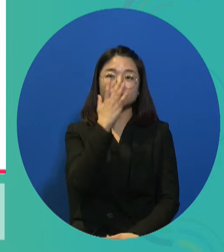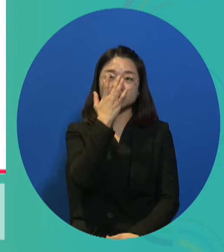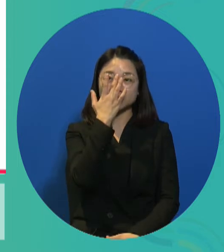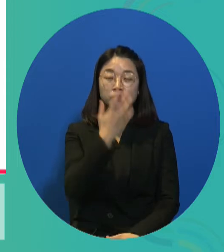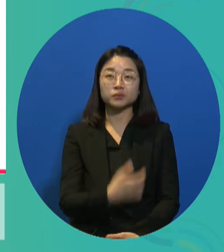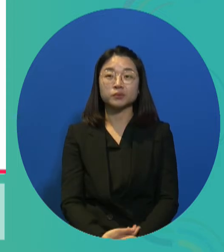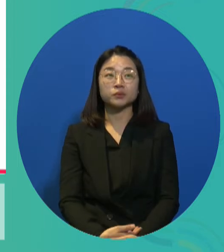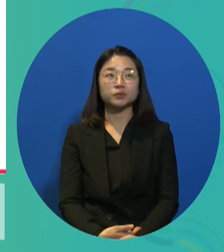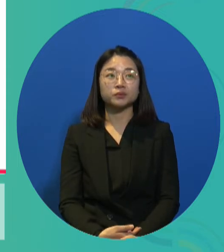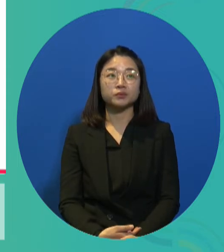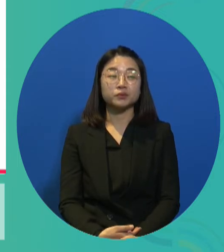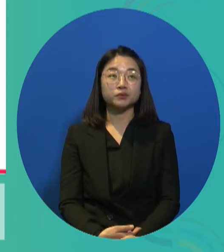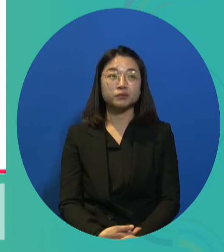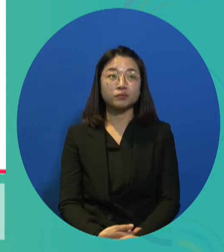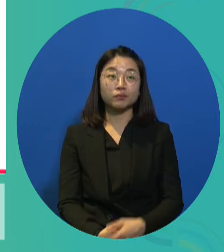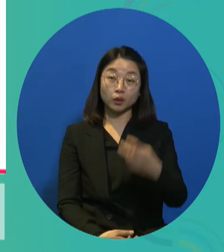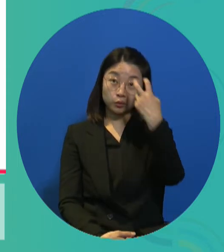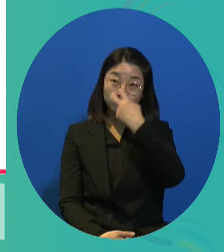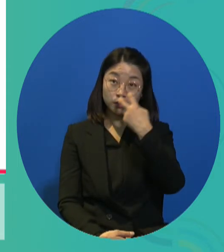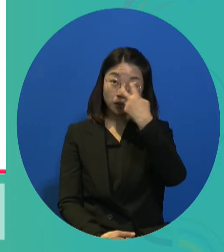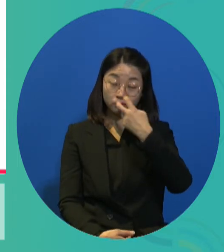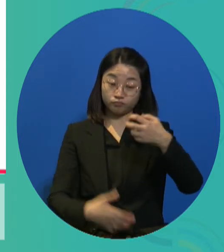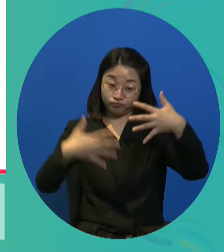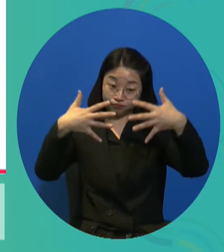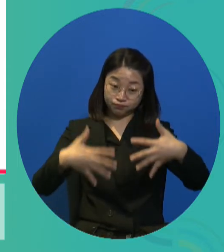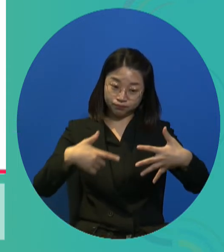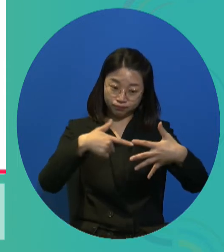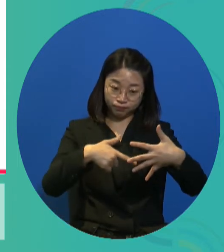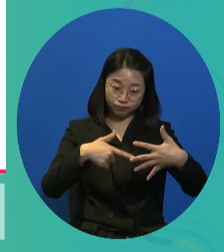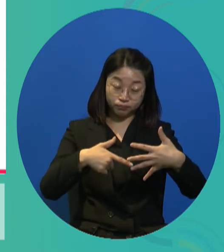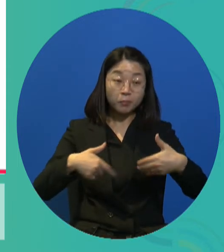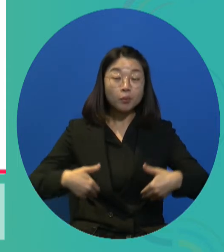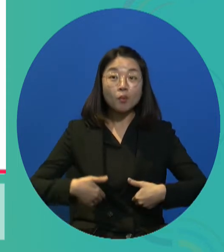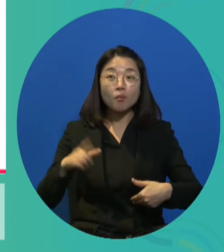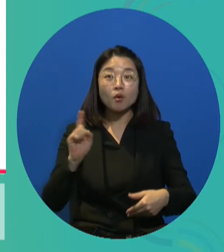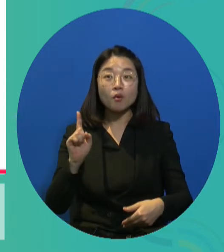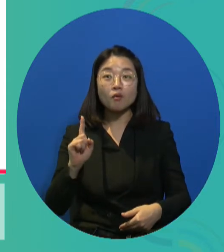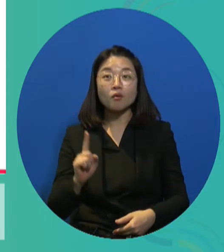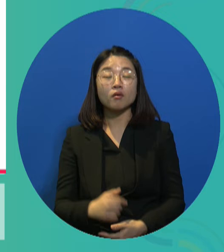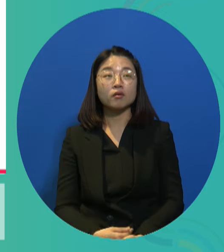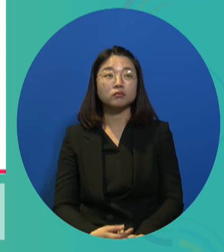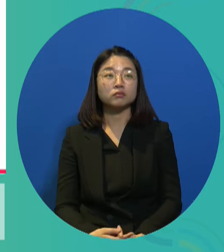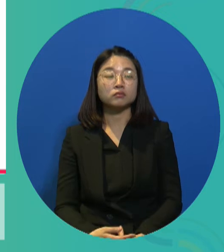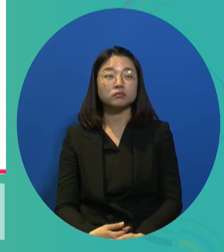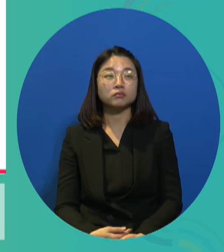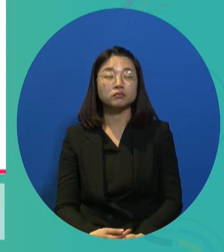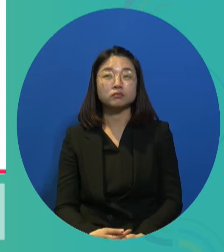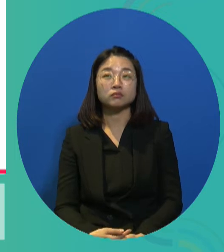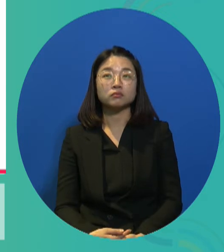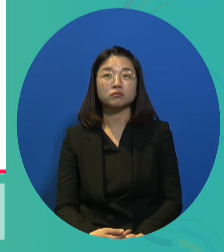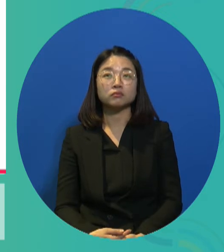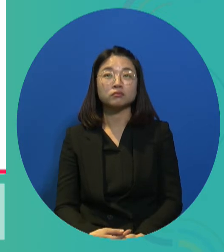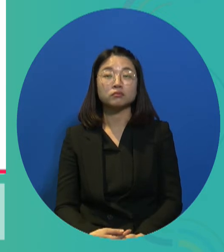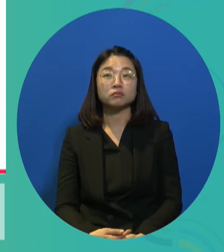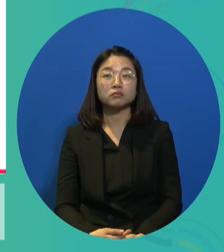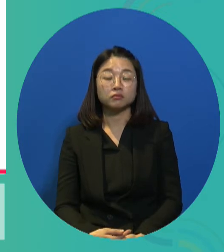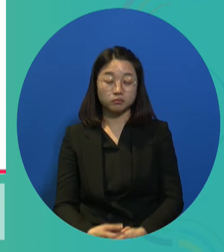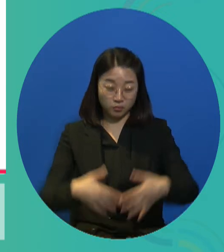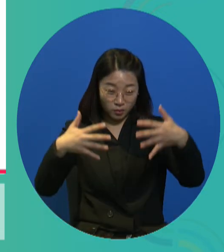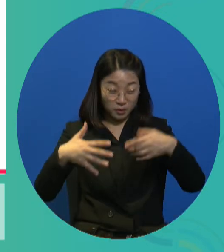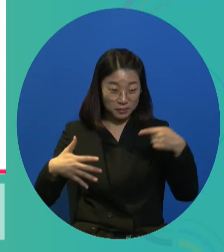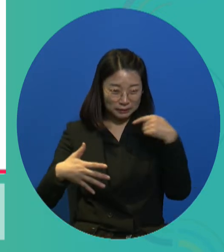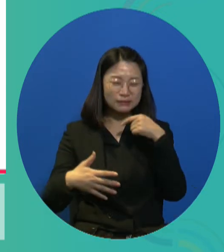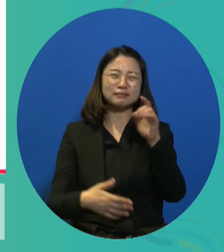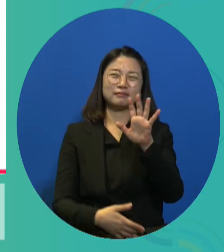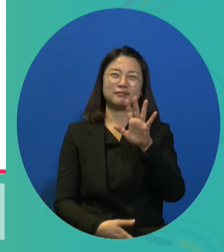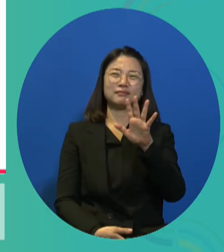This is the eligibility of the inquiry that will be initiated by the committee. But this eligibility criteria